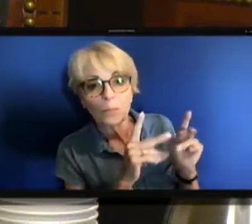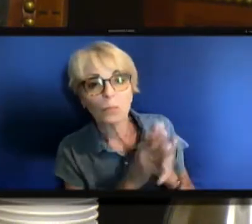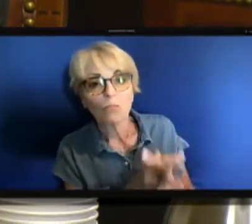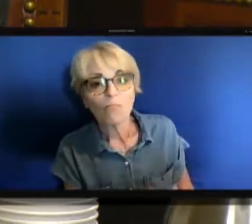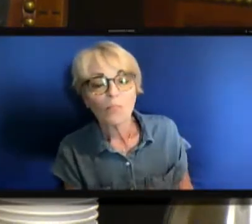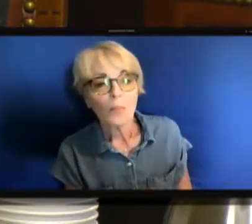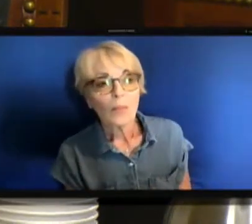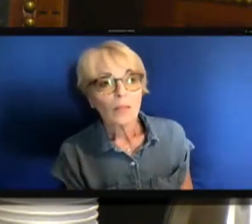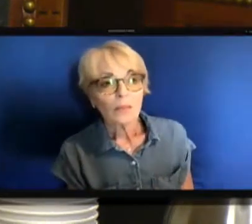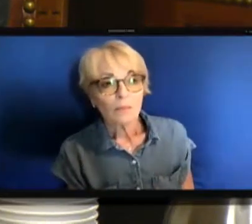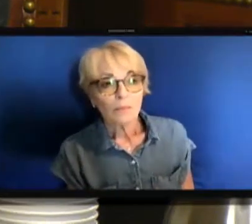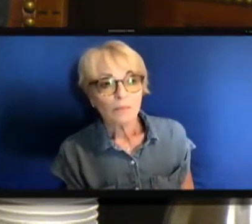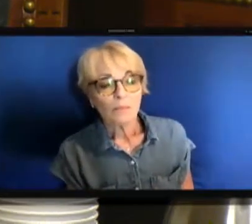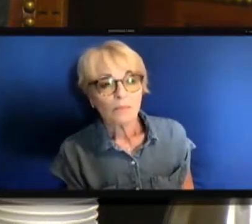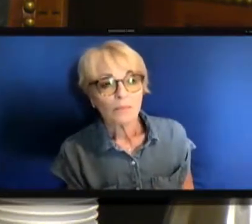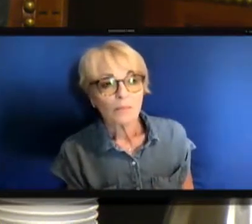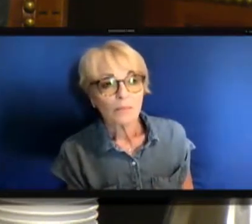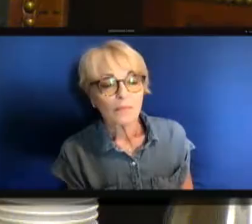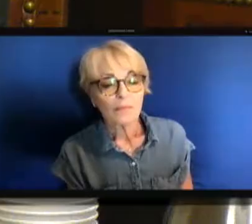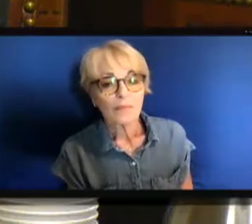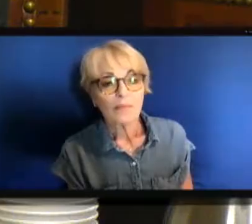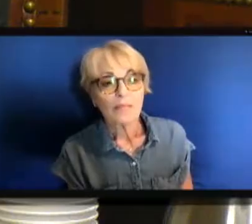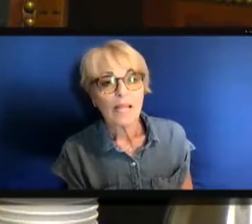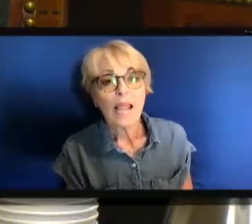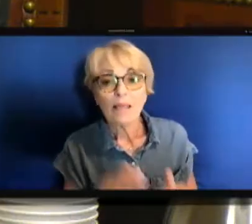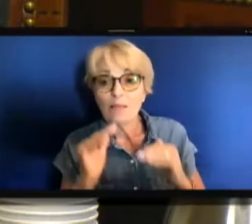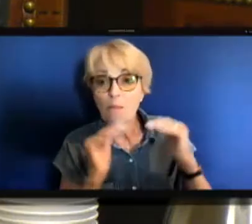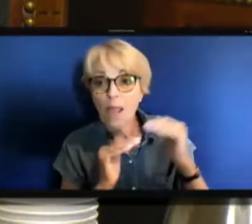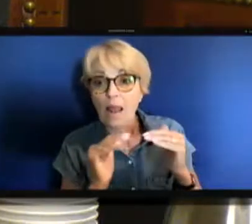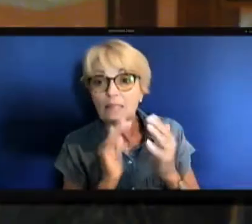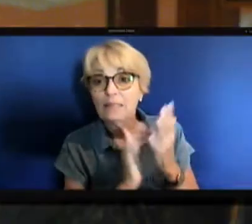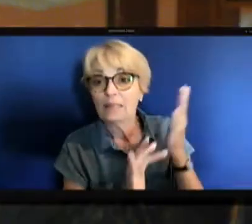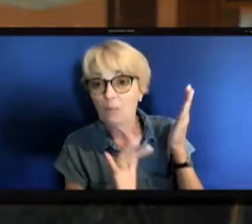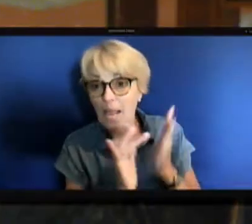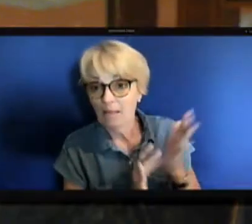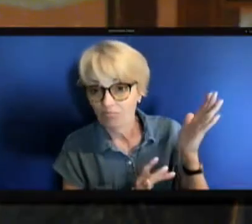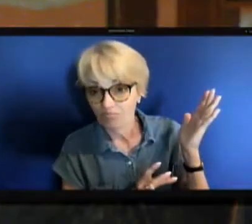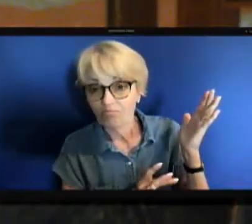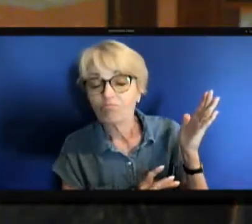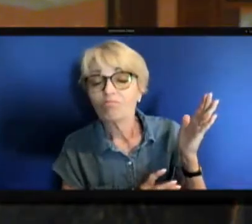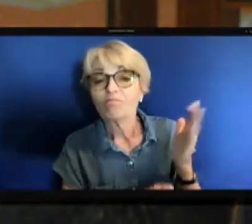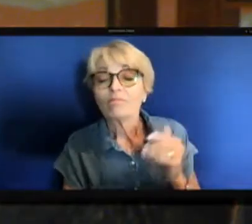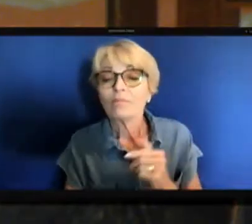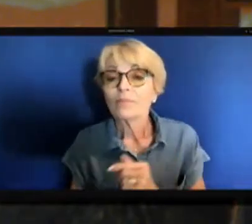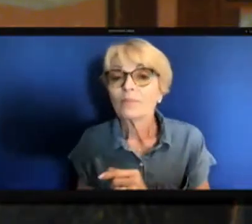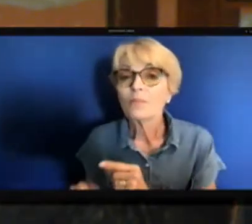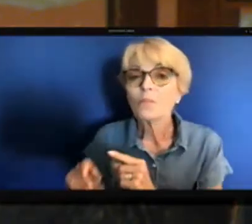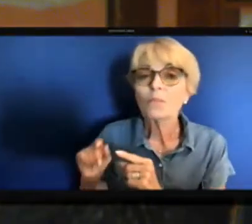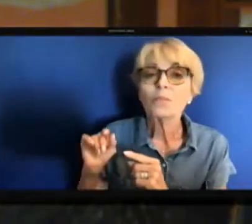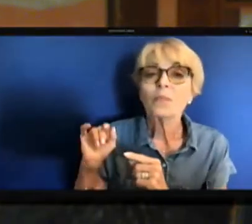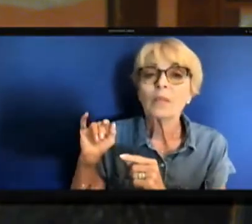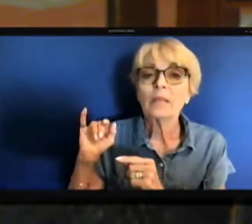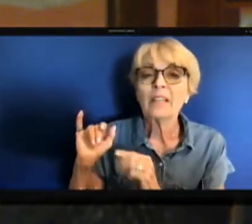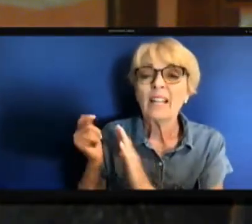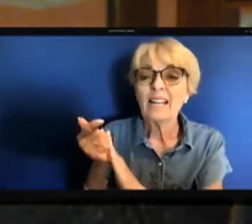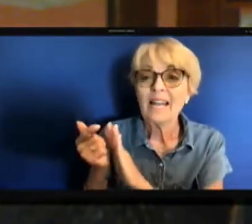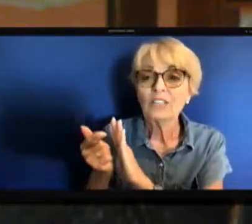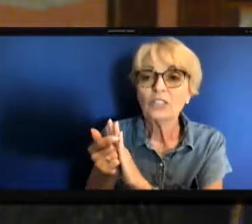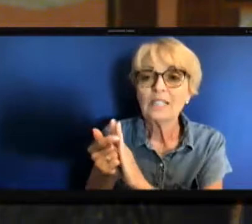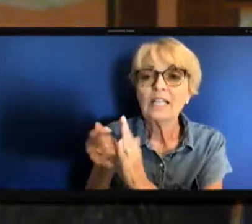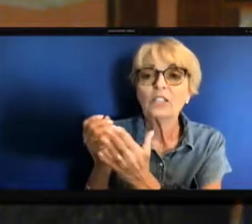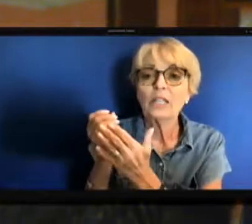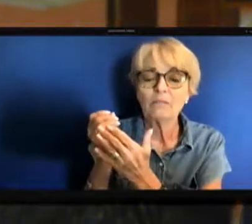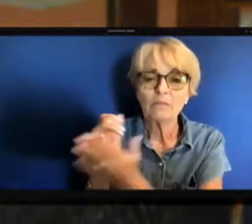okay, so and bounce has been paid. Correct, because the legislation authorizing the